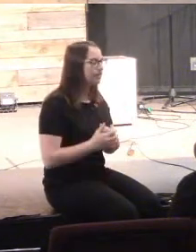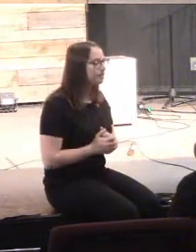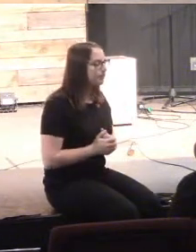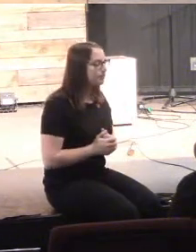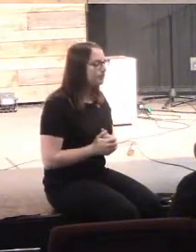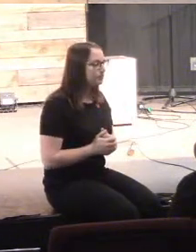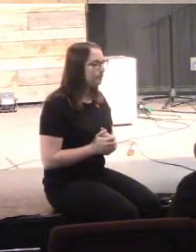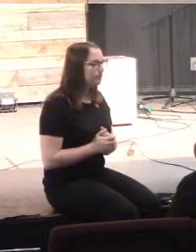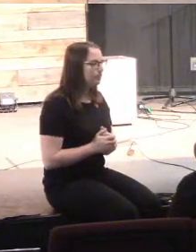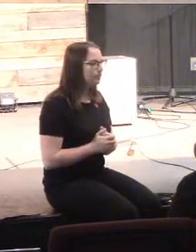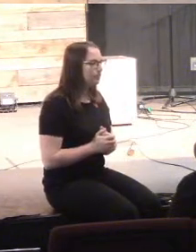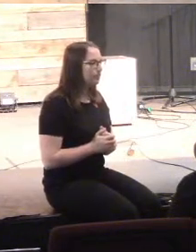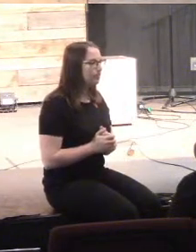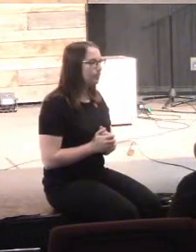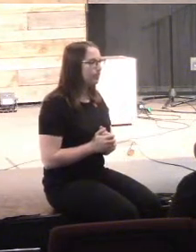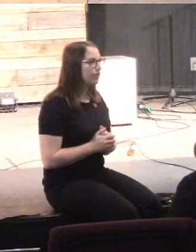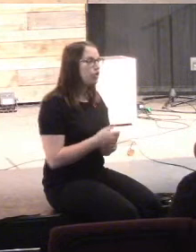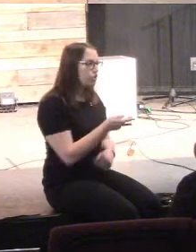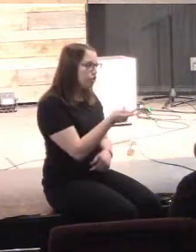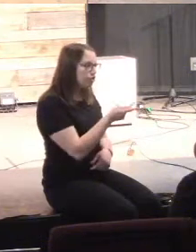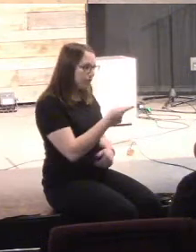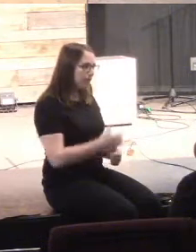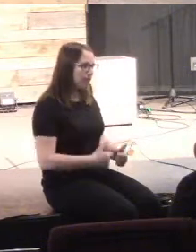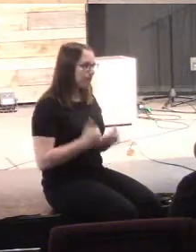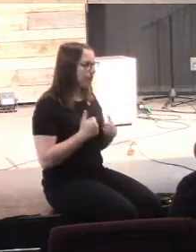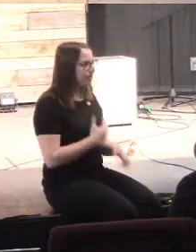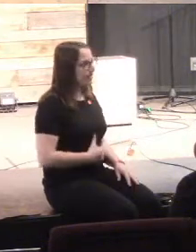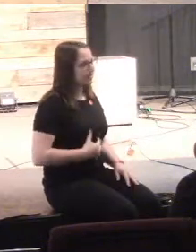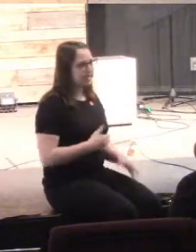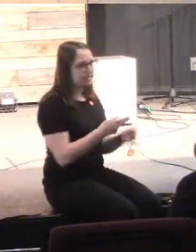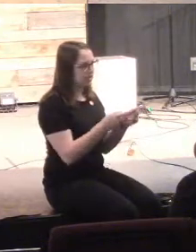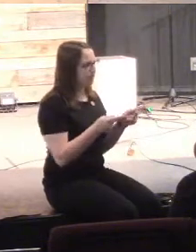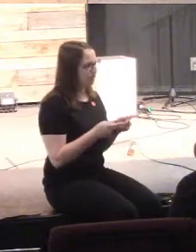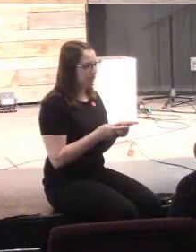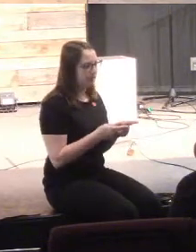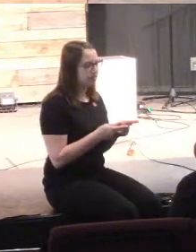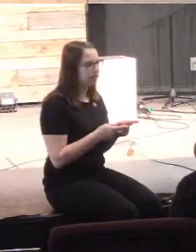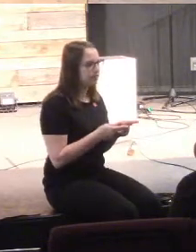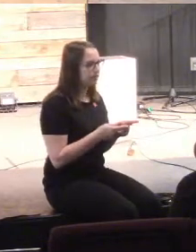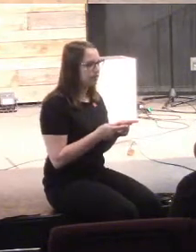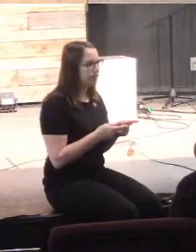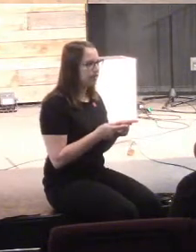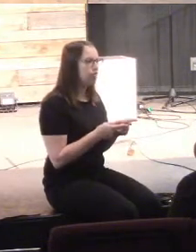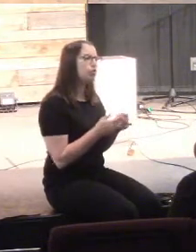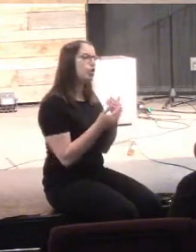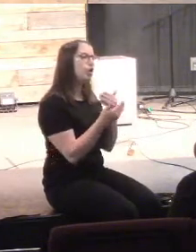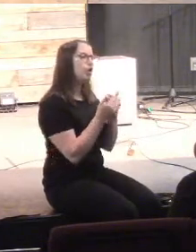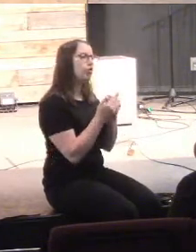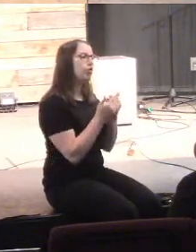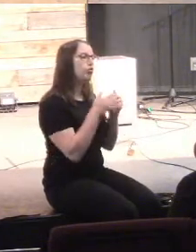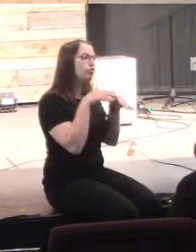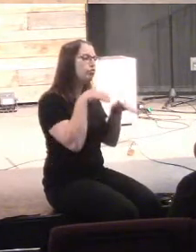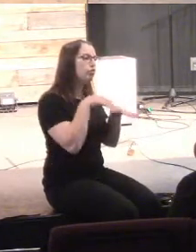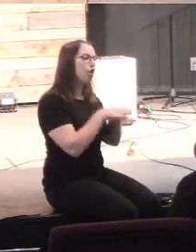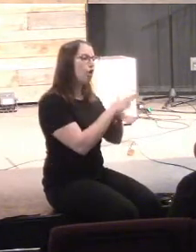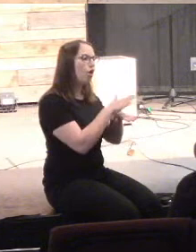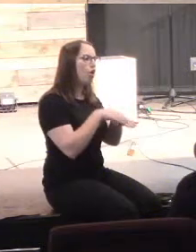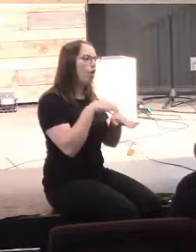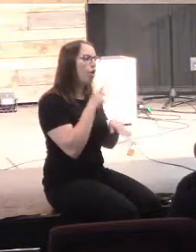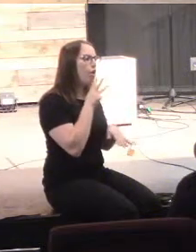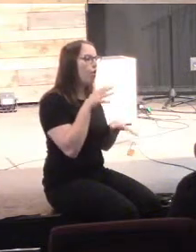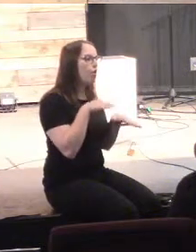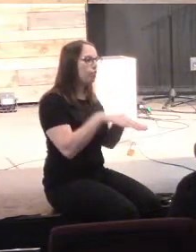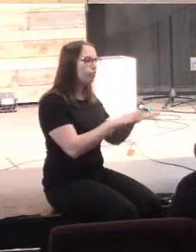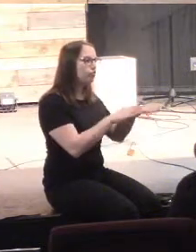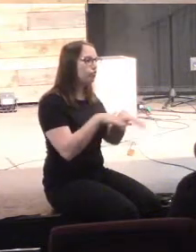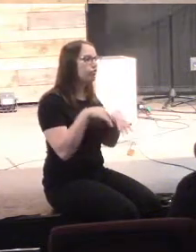Simon and Tanner lived in a disgusting place. These places were often by the ocean so that the breeze could take it away, the